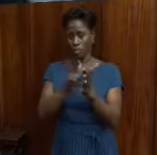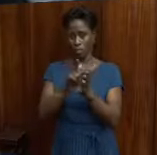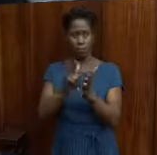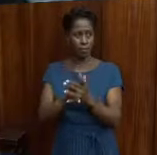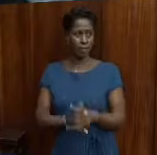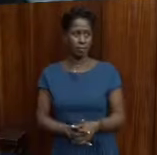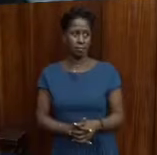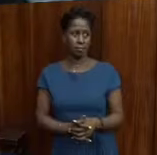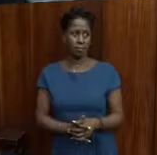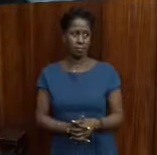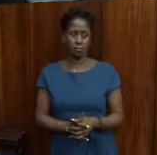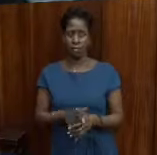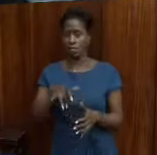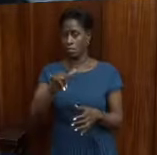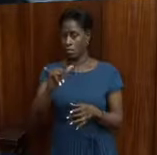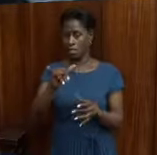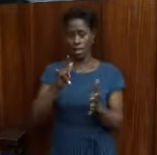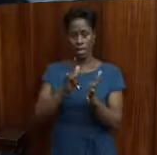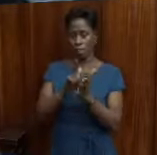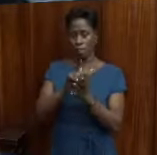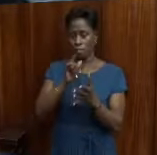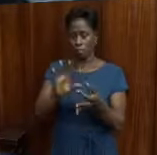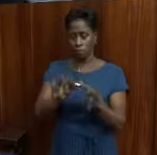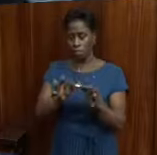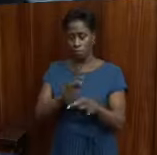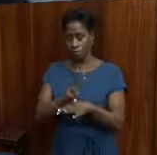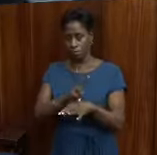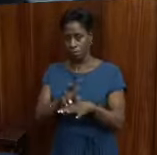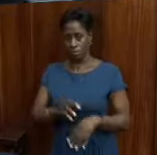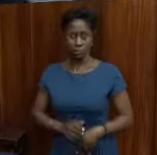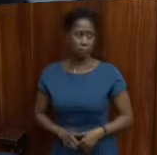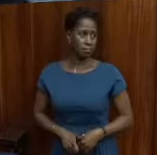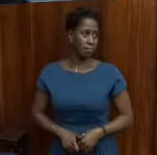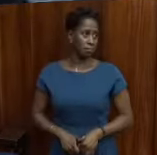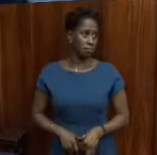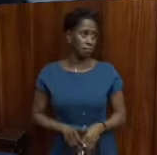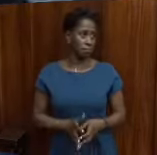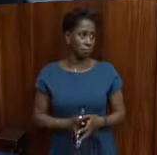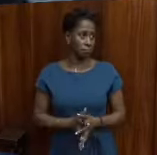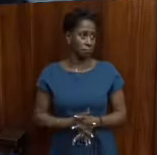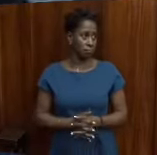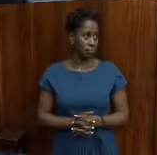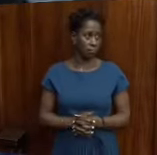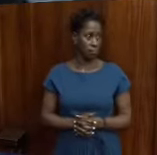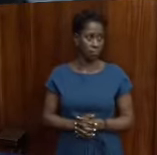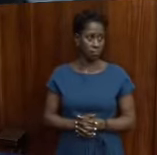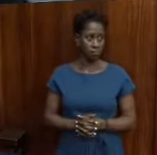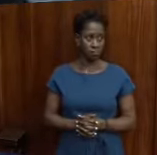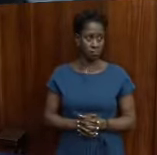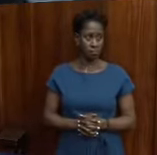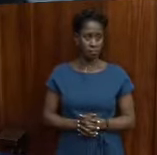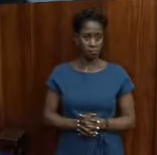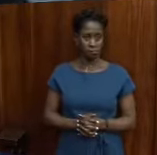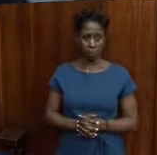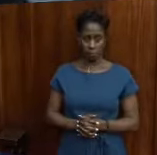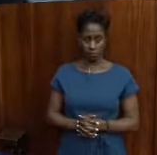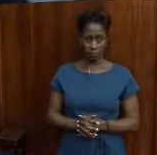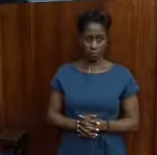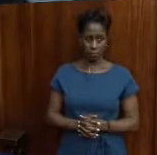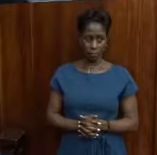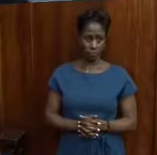of $1.689 million for the vetting of the changes in the agreements relating to the